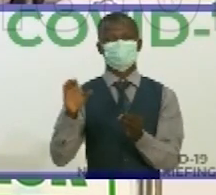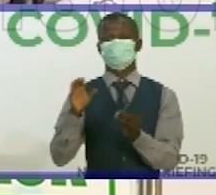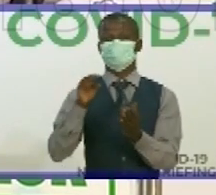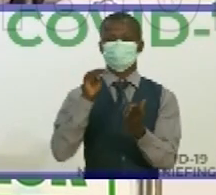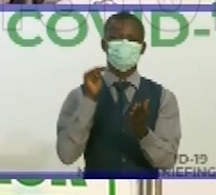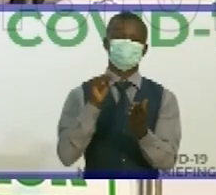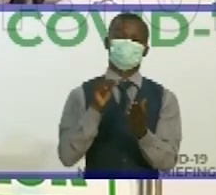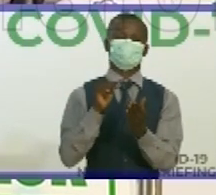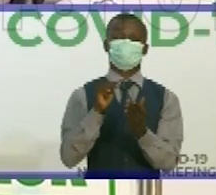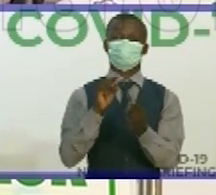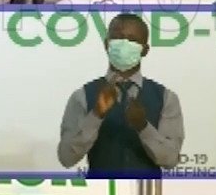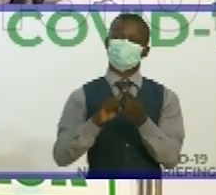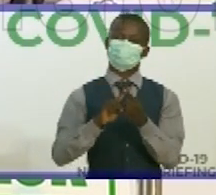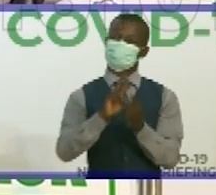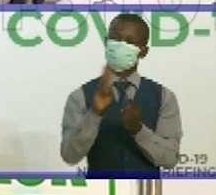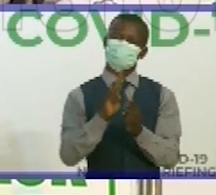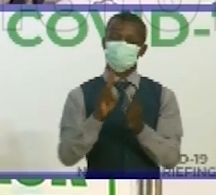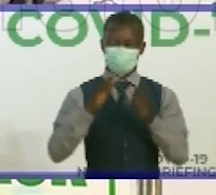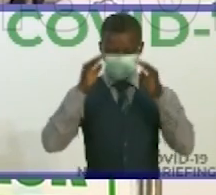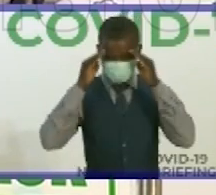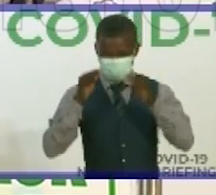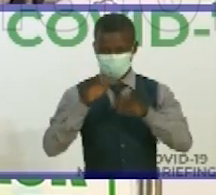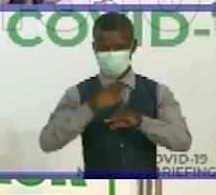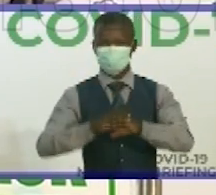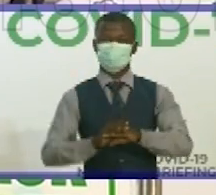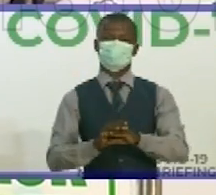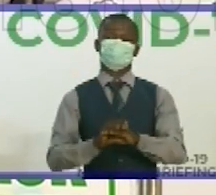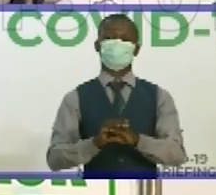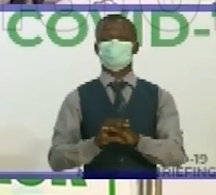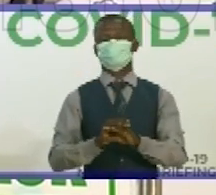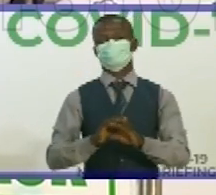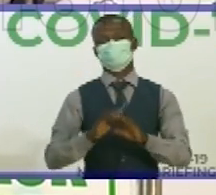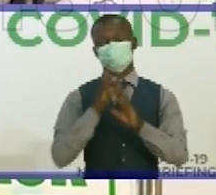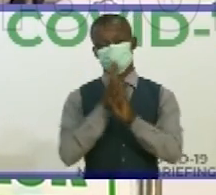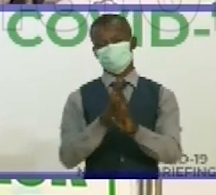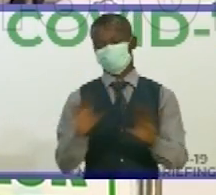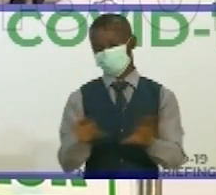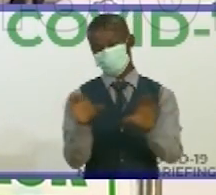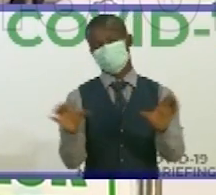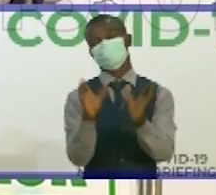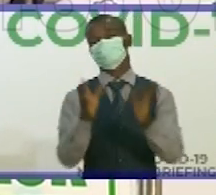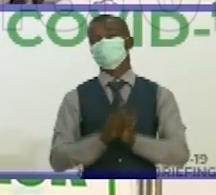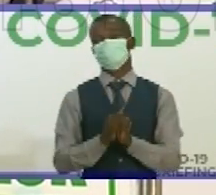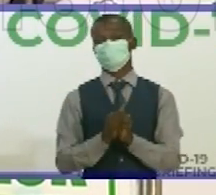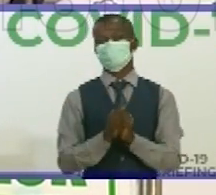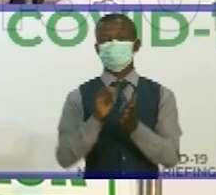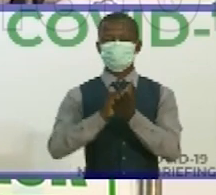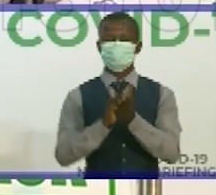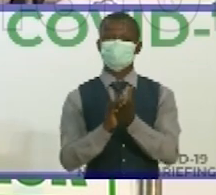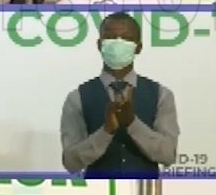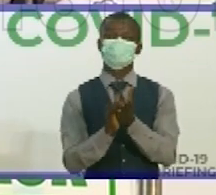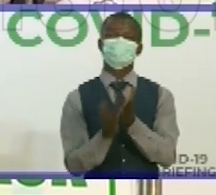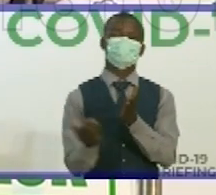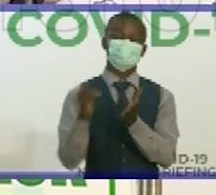enhance high impact priority response activities. The soon to be reactivated Basic